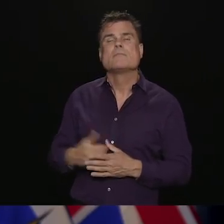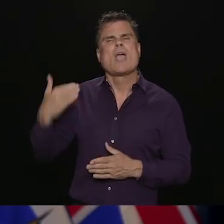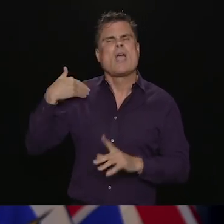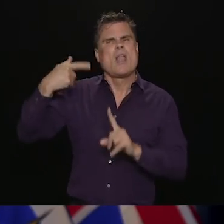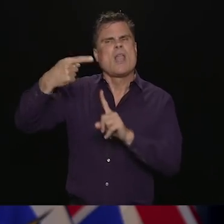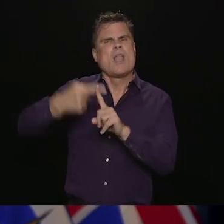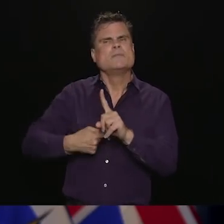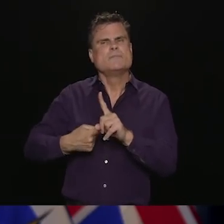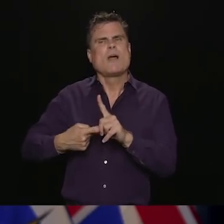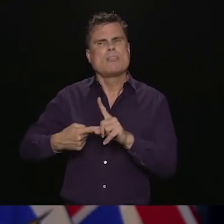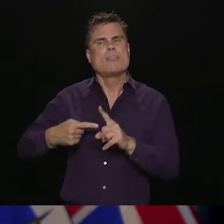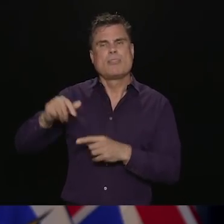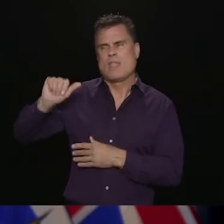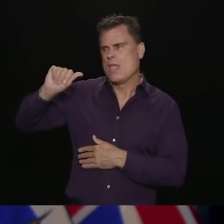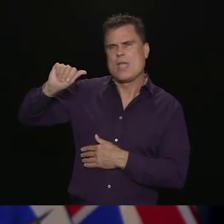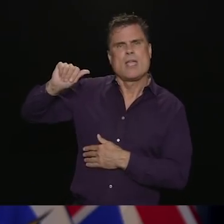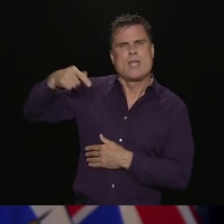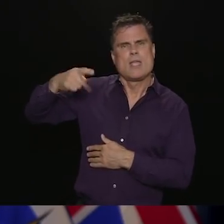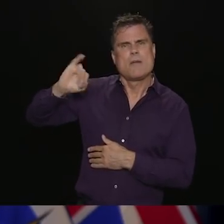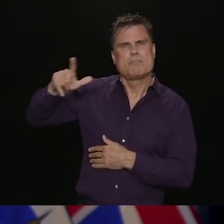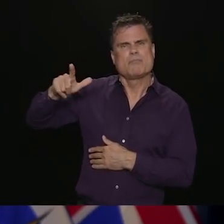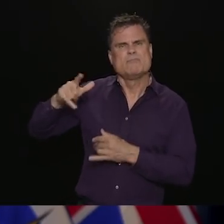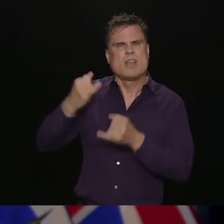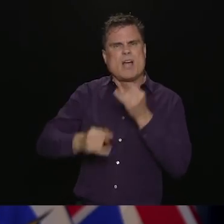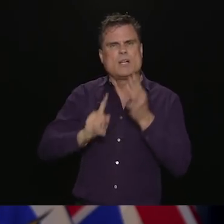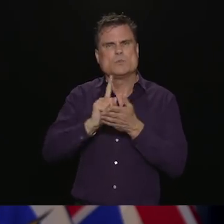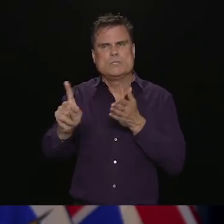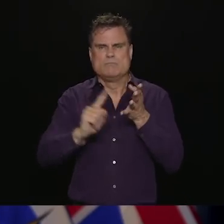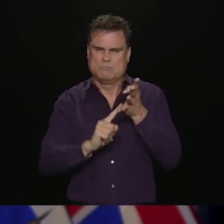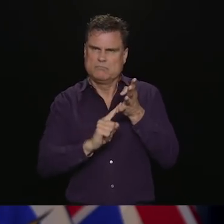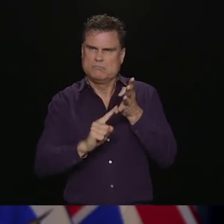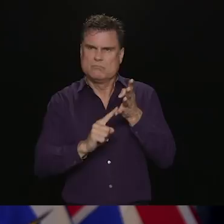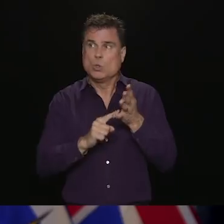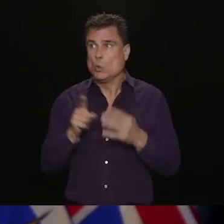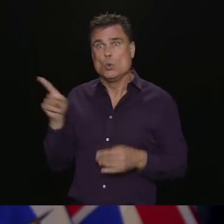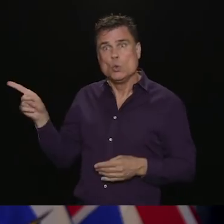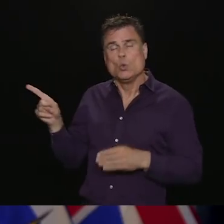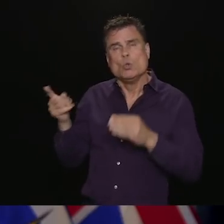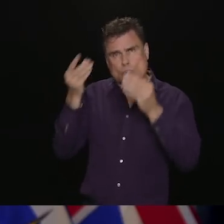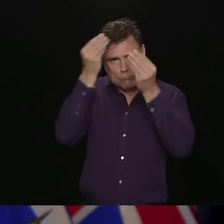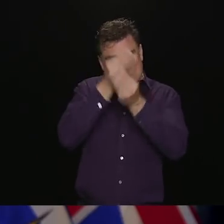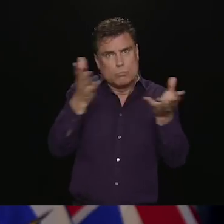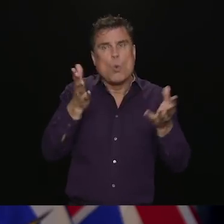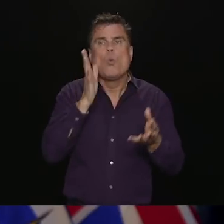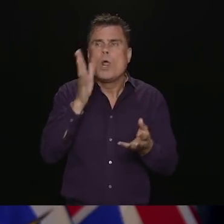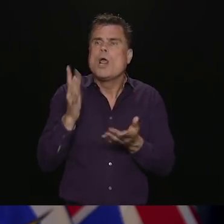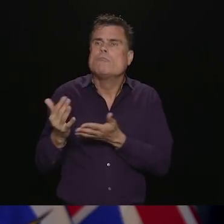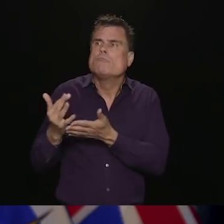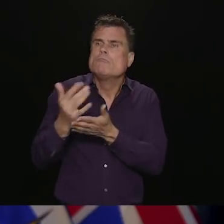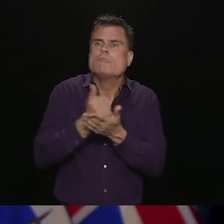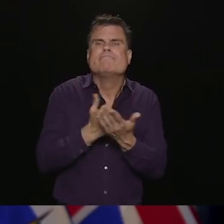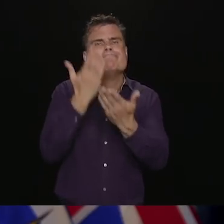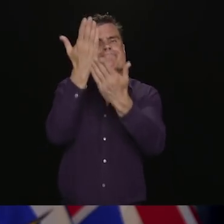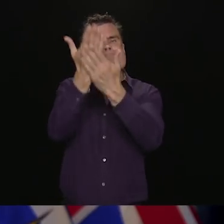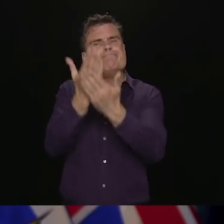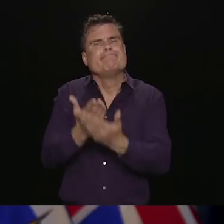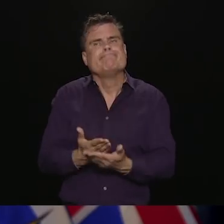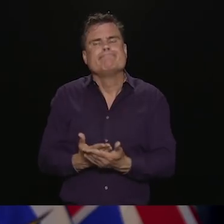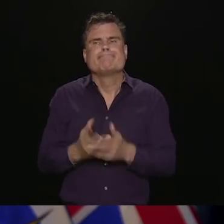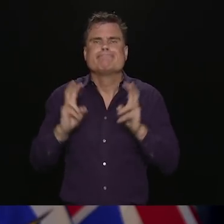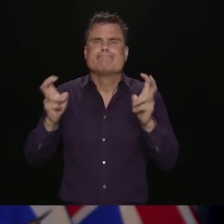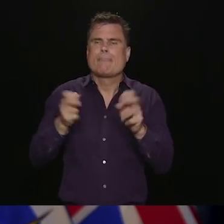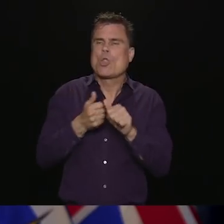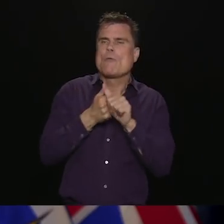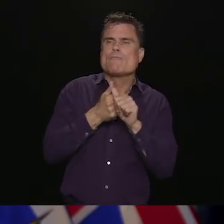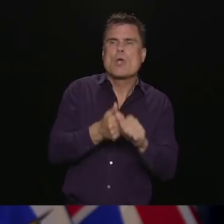to report disaggregated race-based data on who is being infected and who is dying from COVID. You know, just last